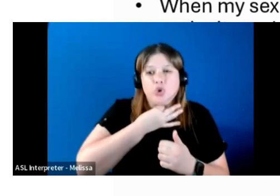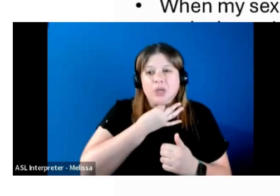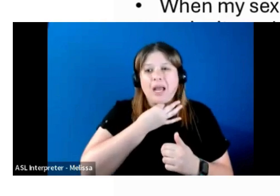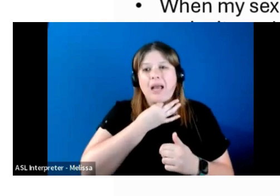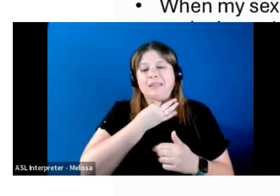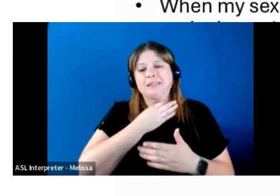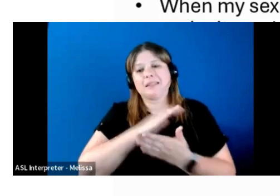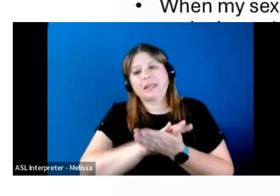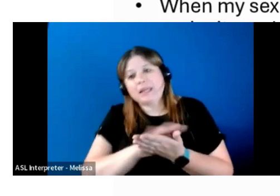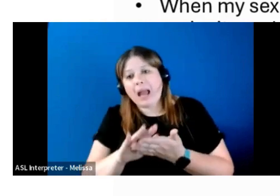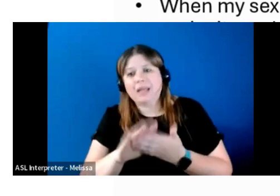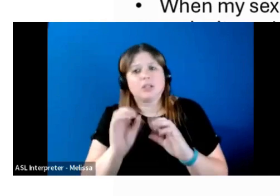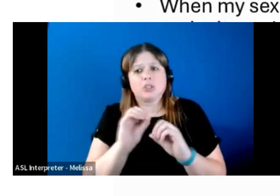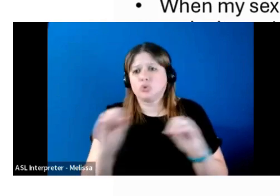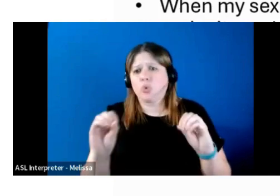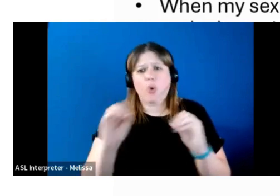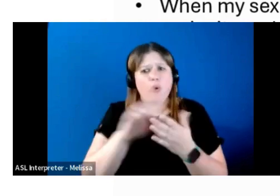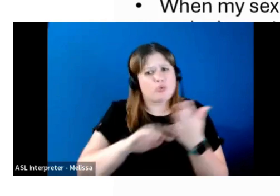or blame.